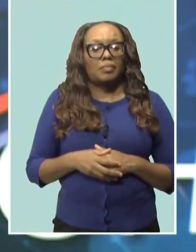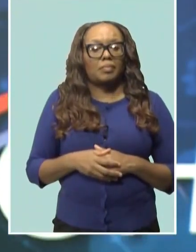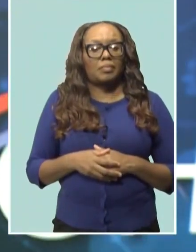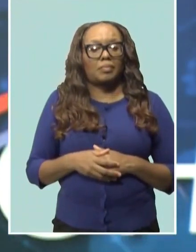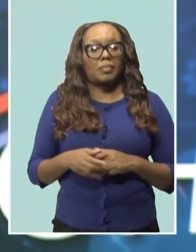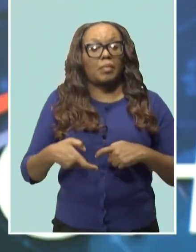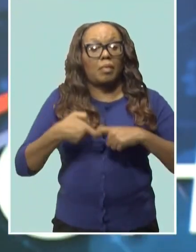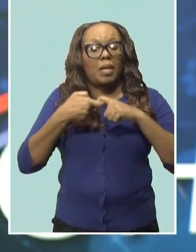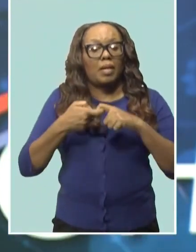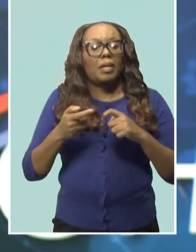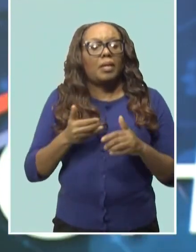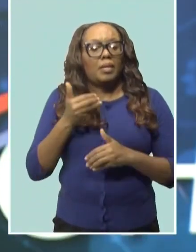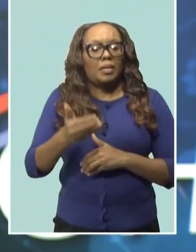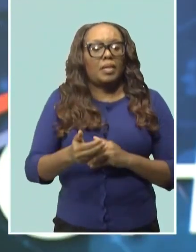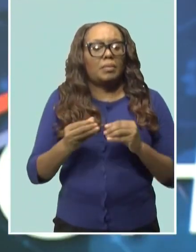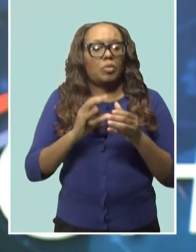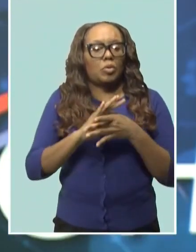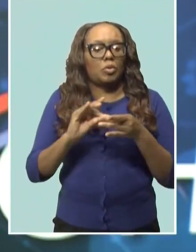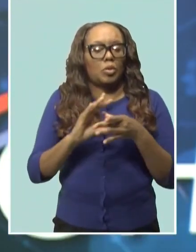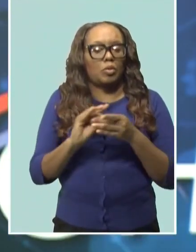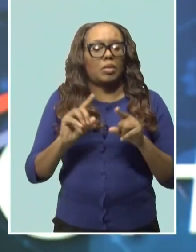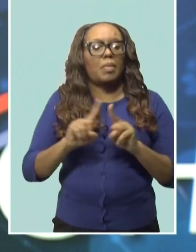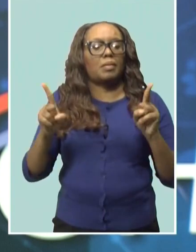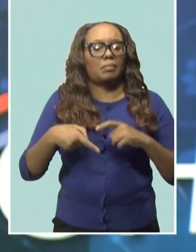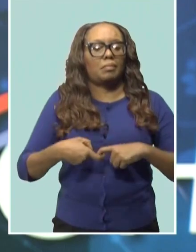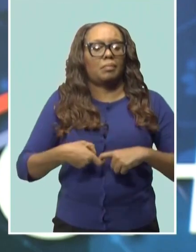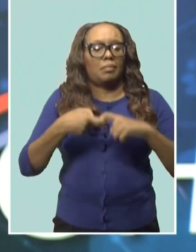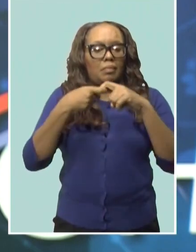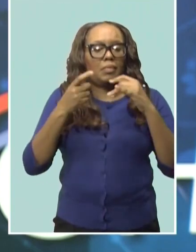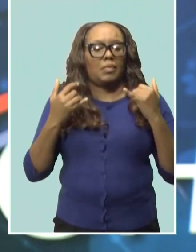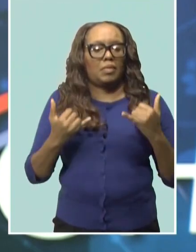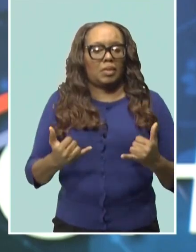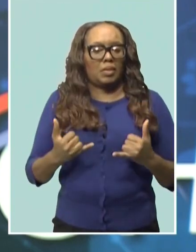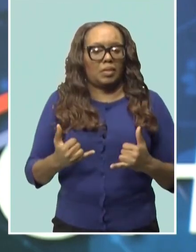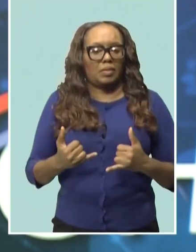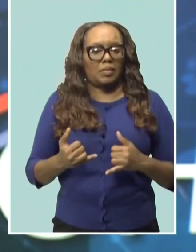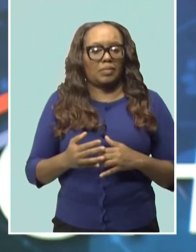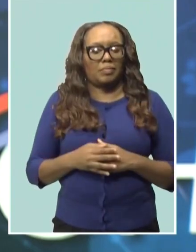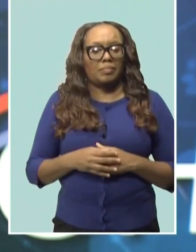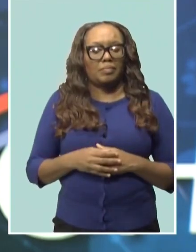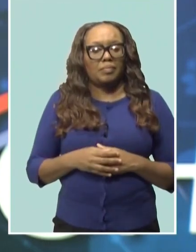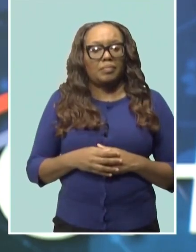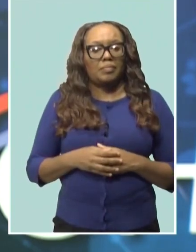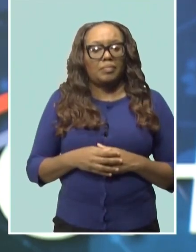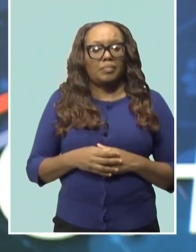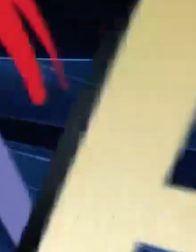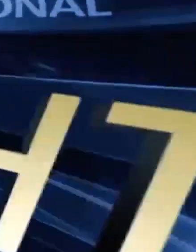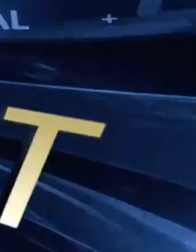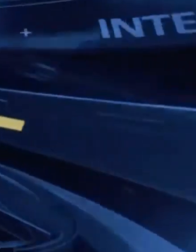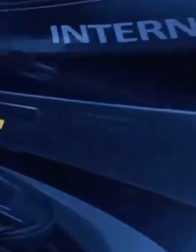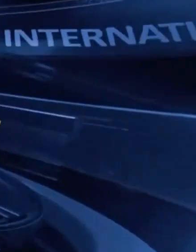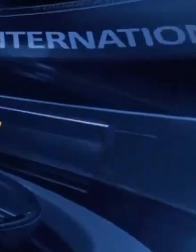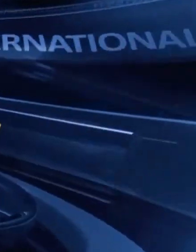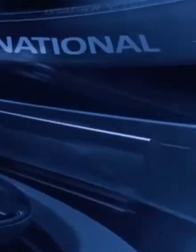We'll take a break here, but coming up, concern about Calypsonians being sued this crop over season.